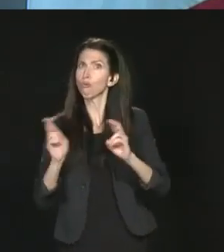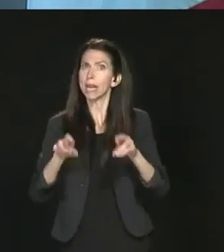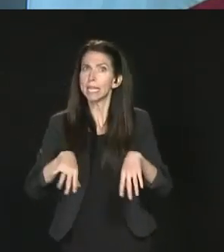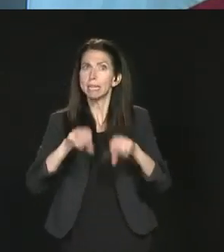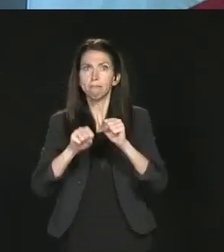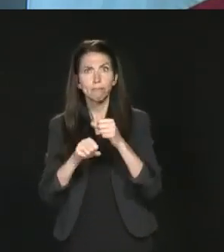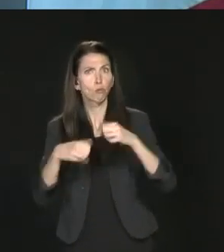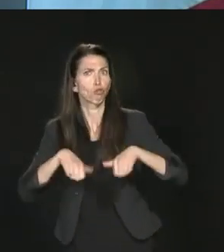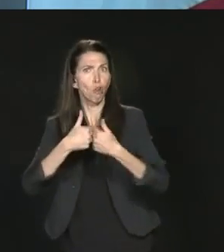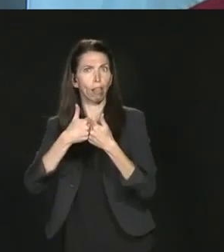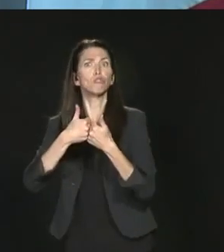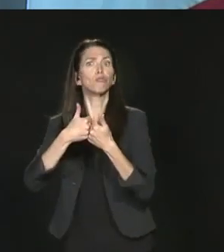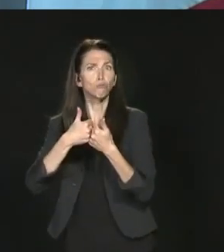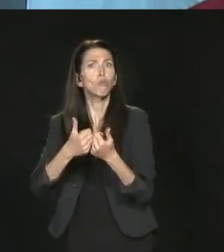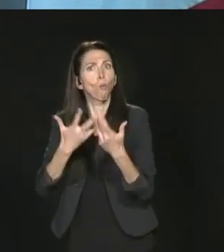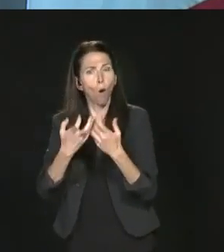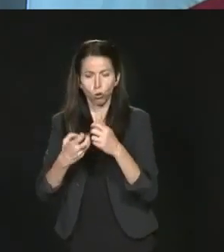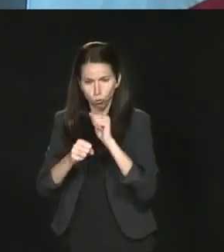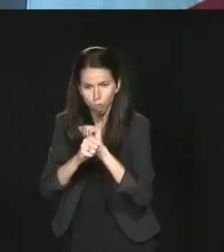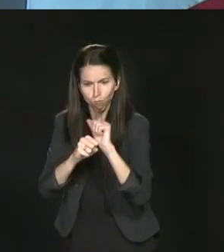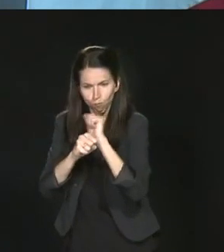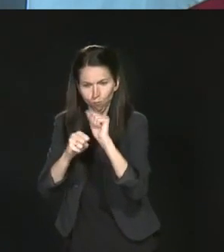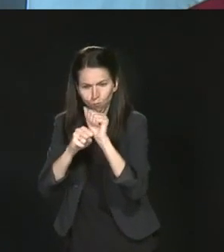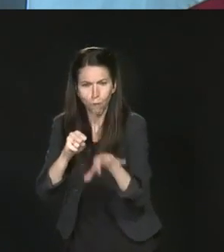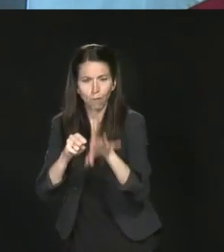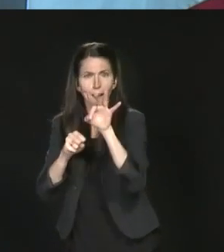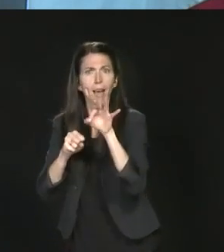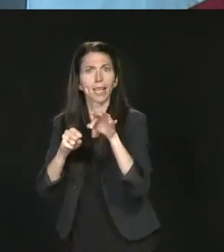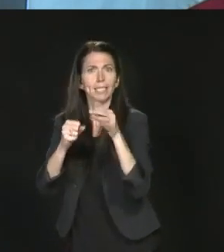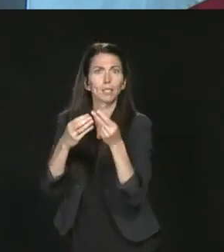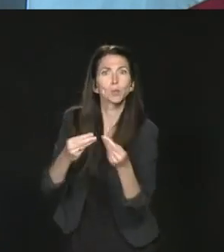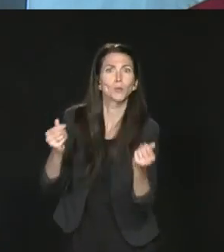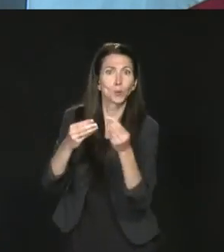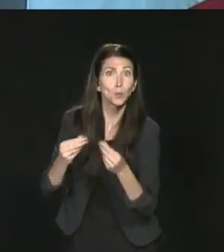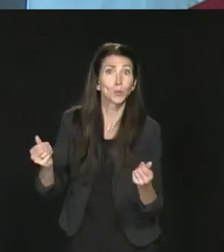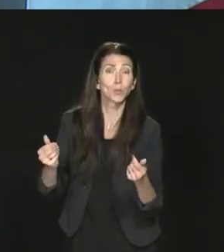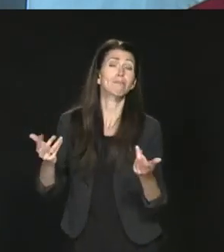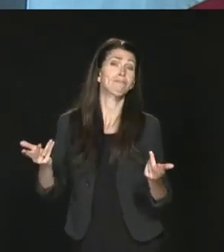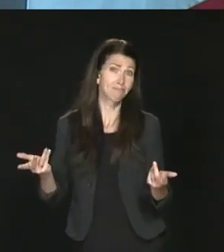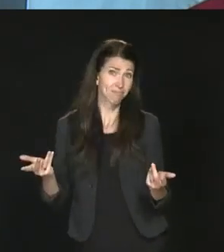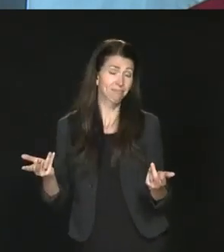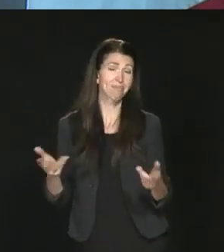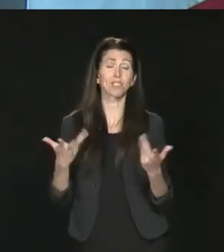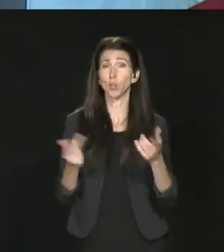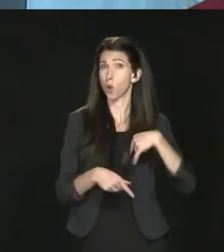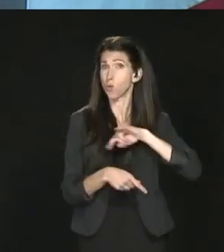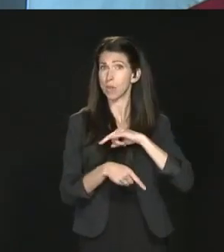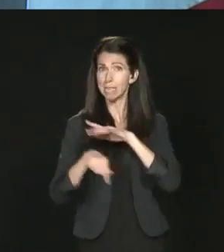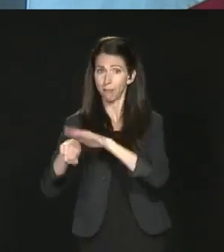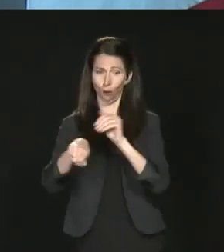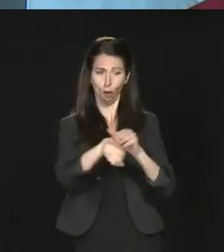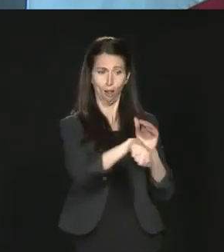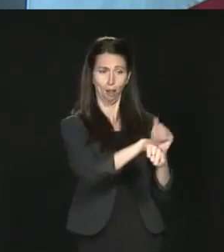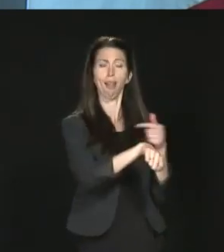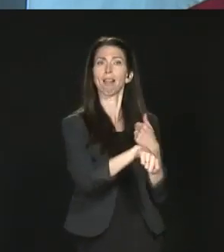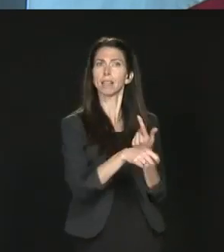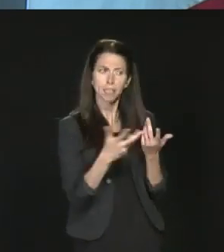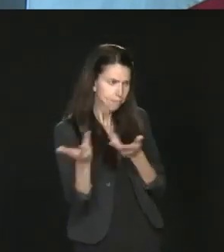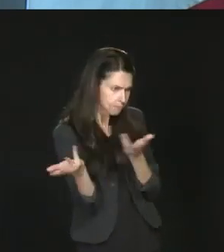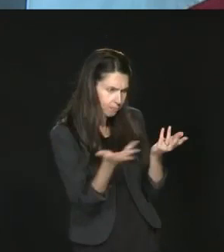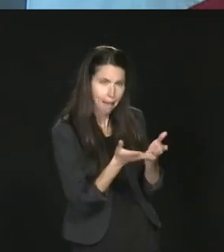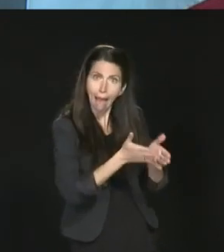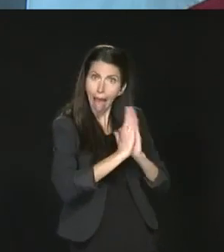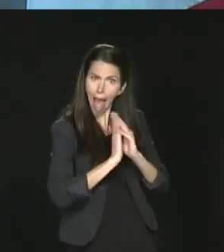call under the Innovative Solutions Canada initiative, this time through the prototype testing stream for both